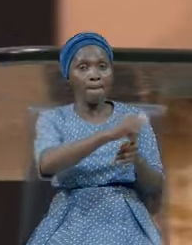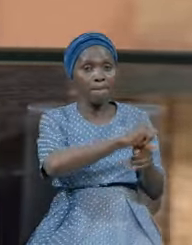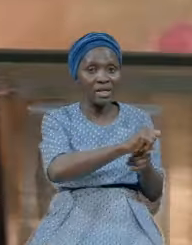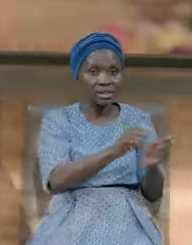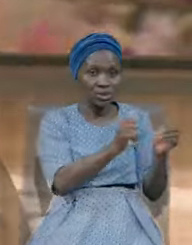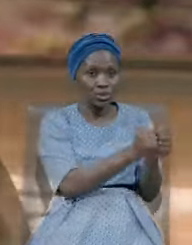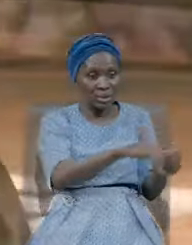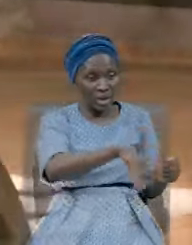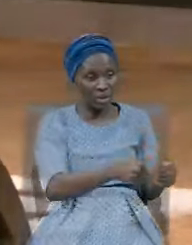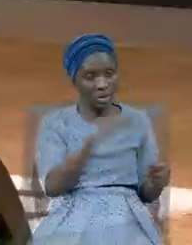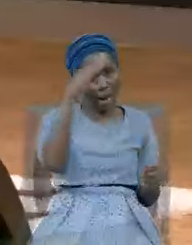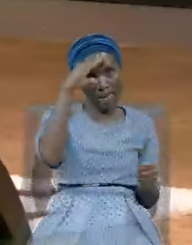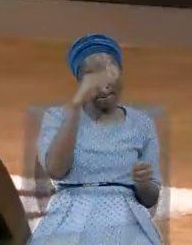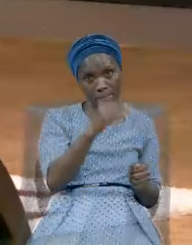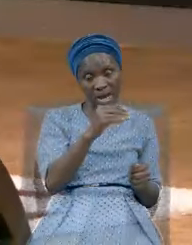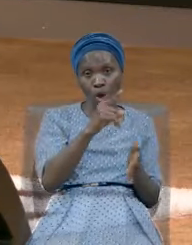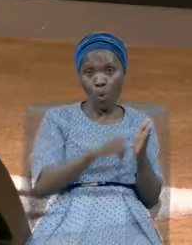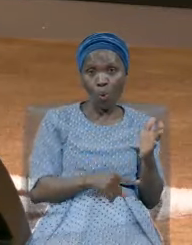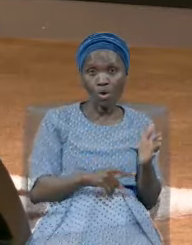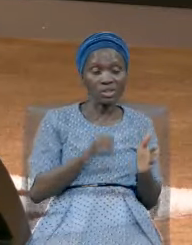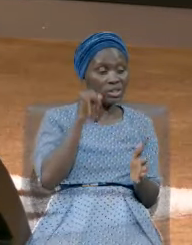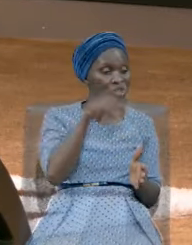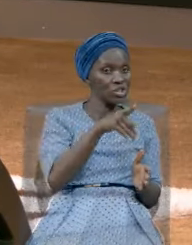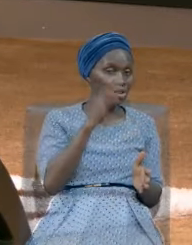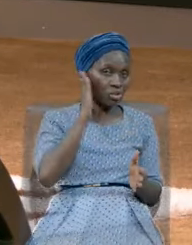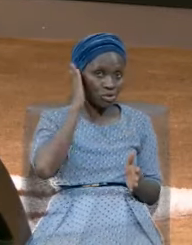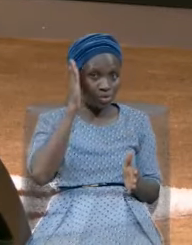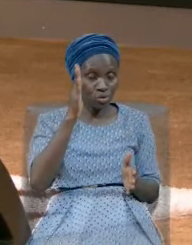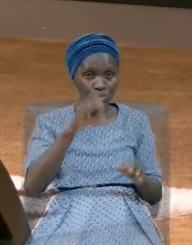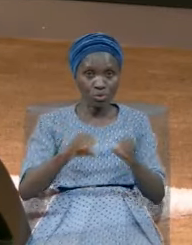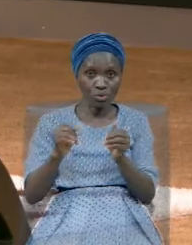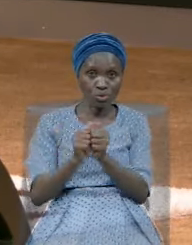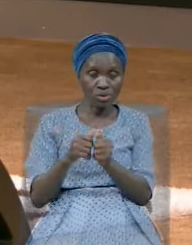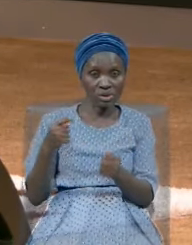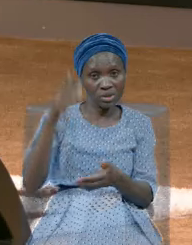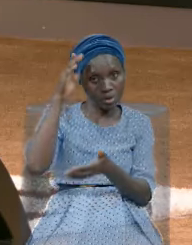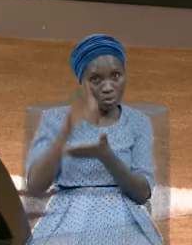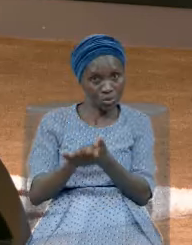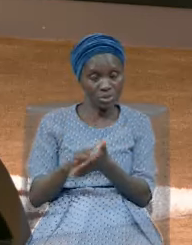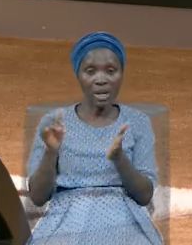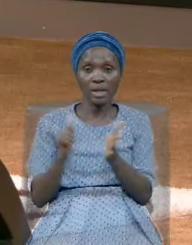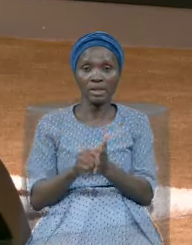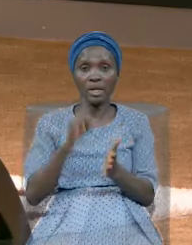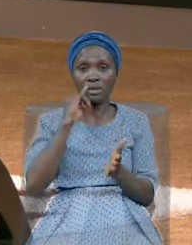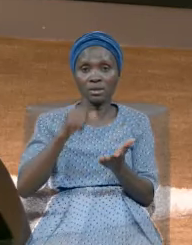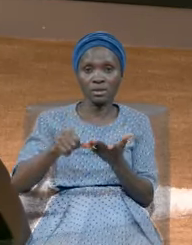man what he should do with the husband, that's adulteress. When a